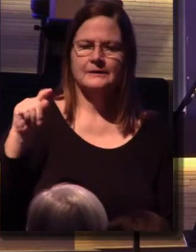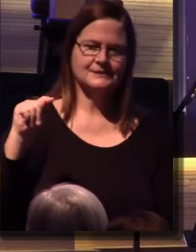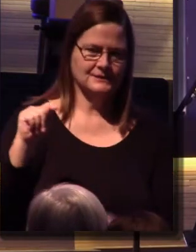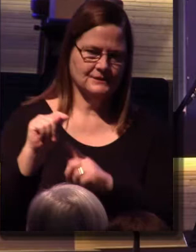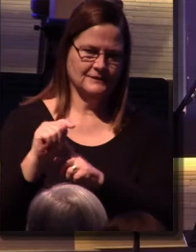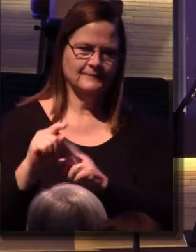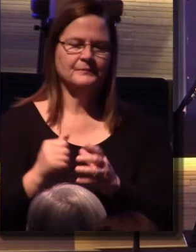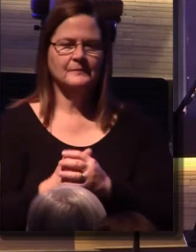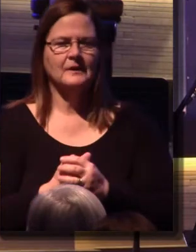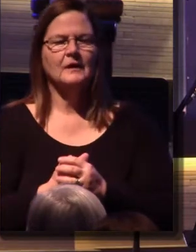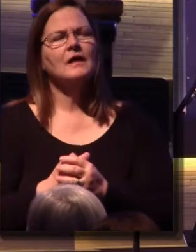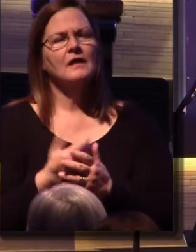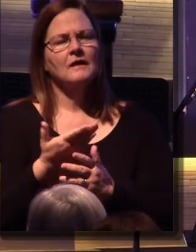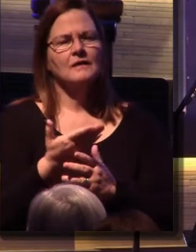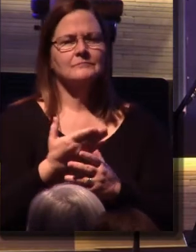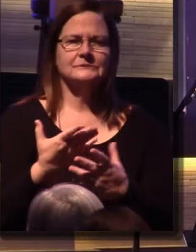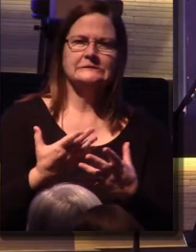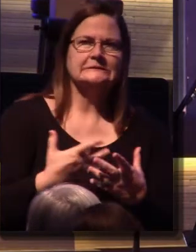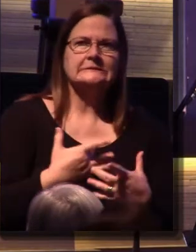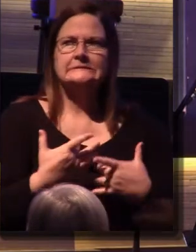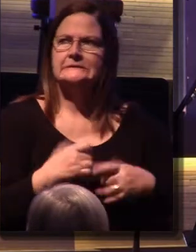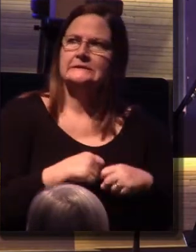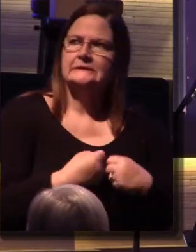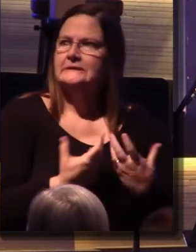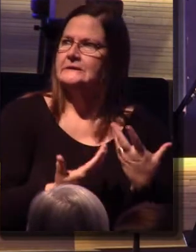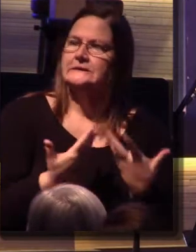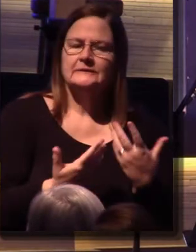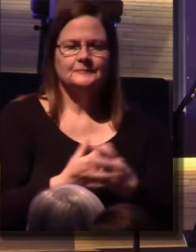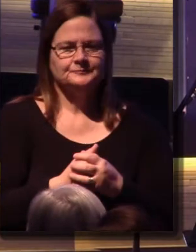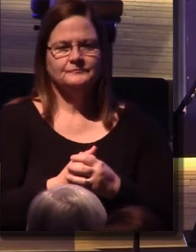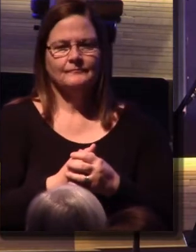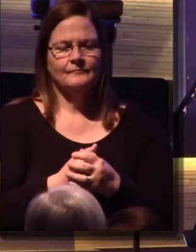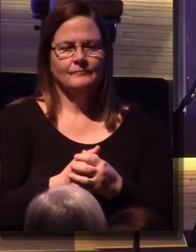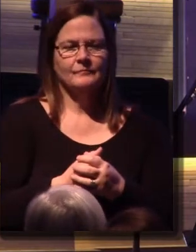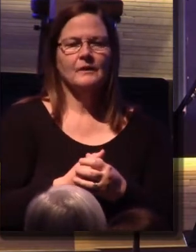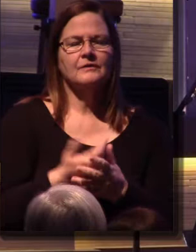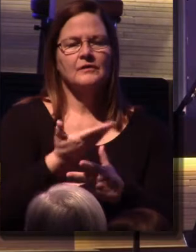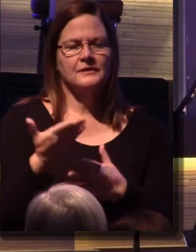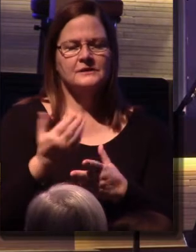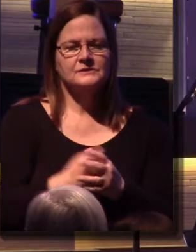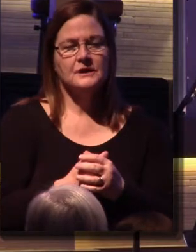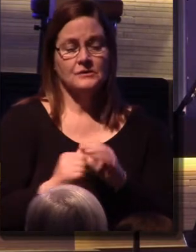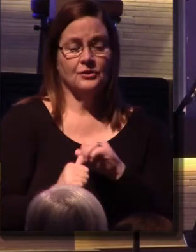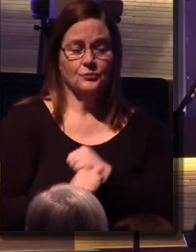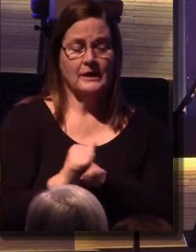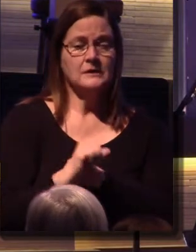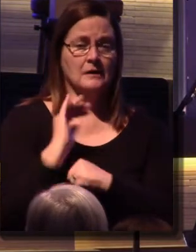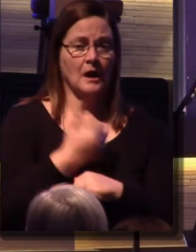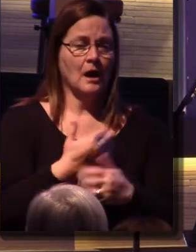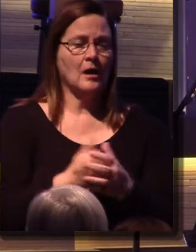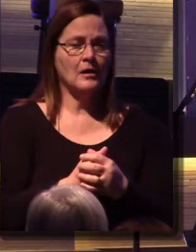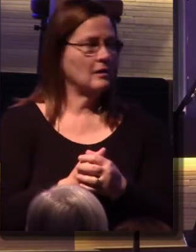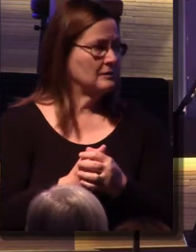of things that are going on in our lives on a regular basis that threaten our well-being, that threaten the well-being not